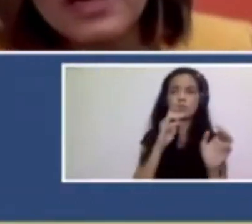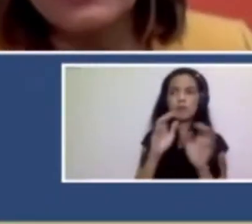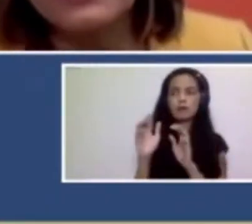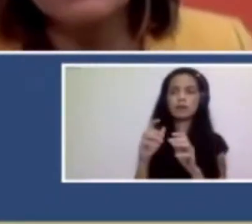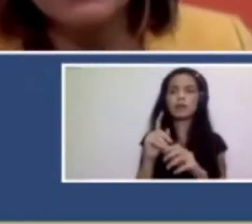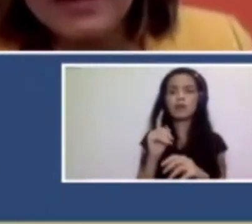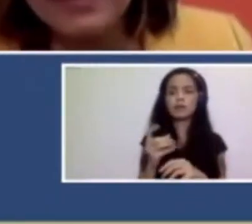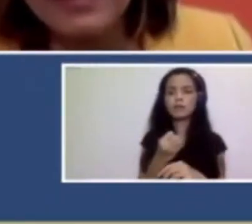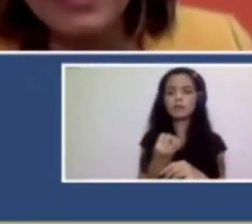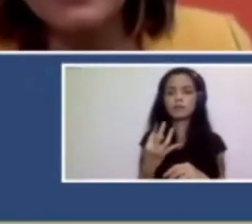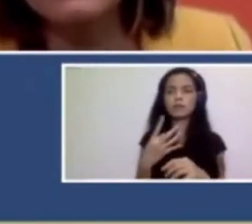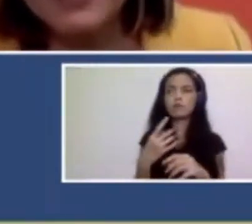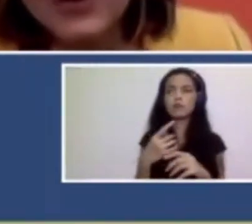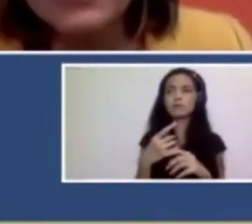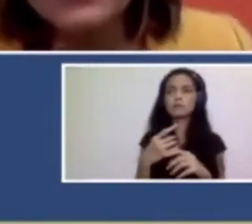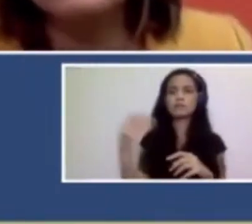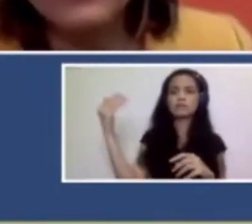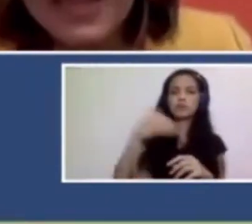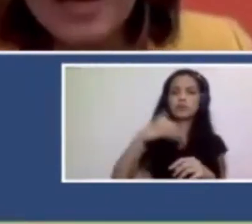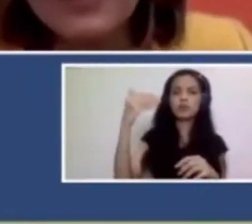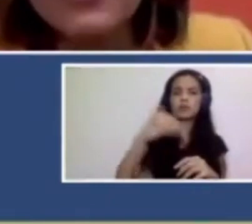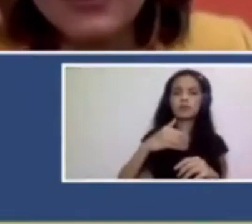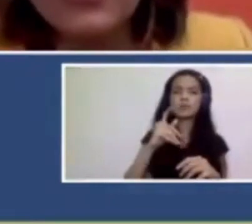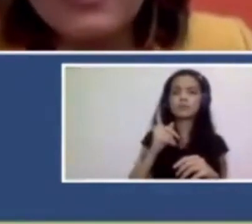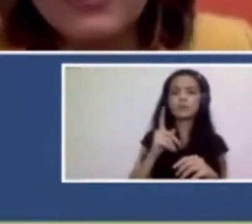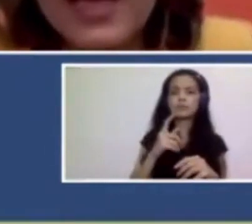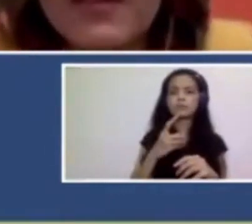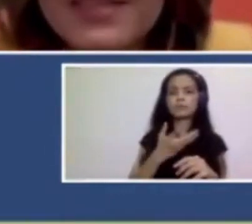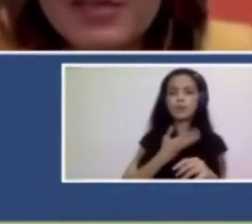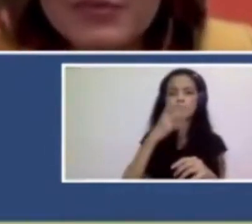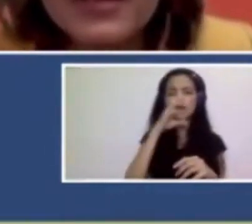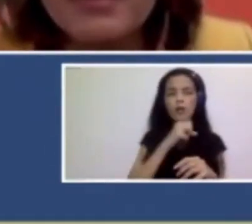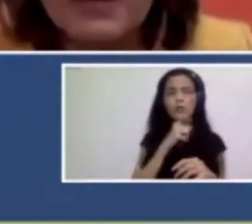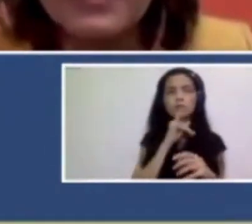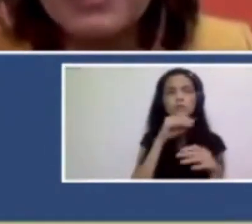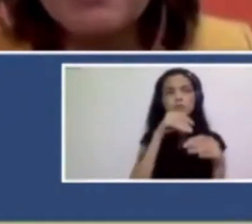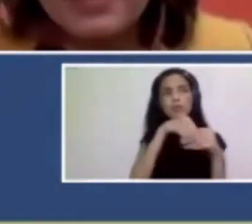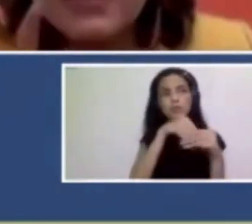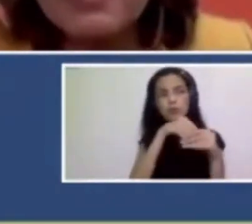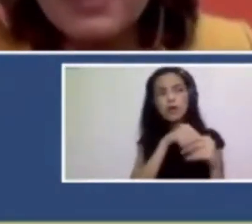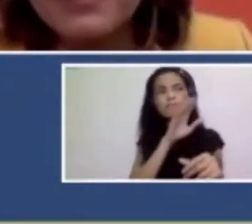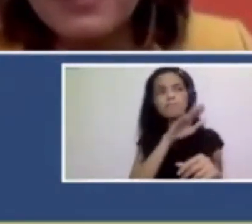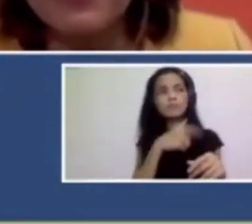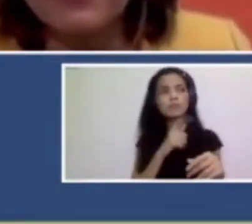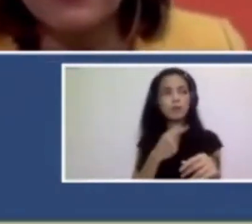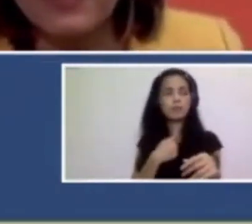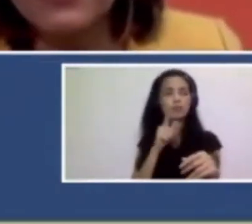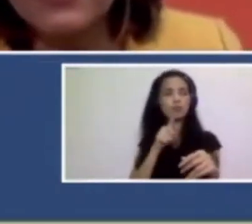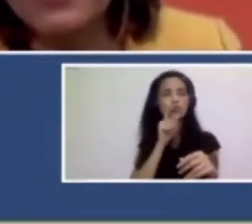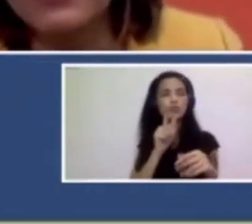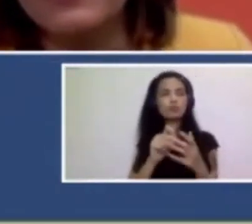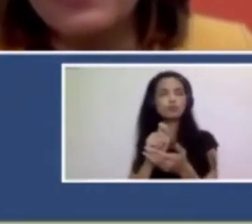they are the ones that built the stuffs. So they came also to give us inputs about it. But it was mainly for